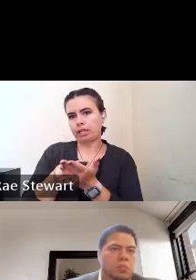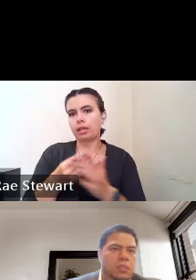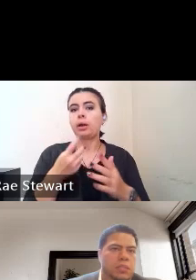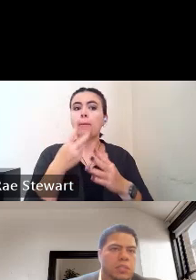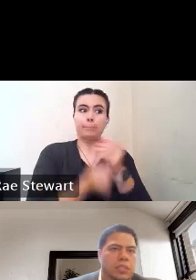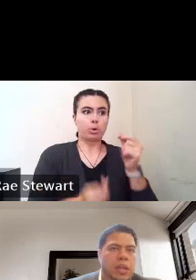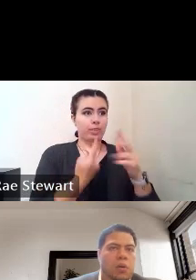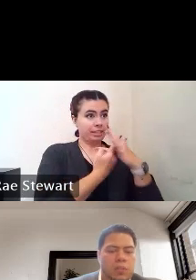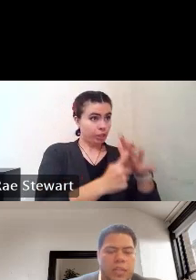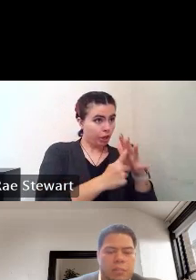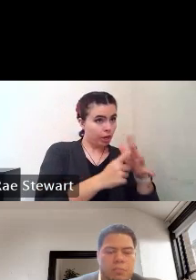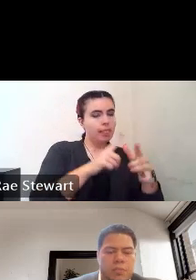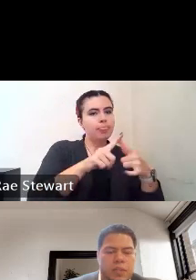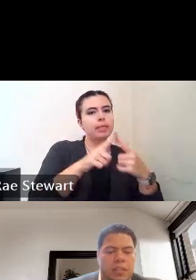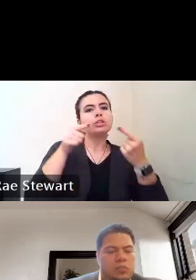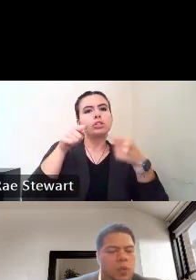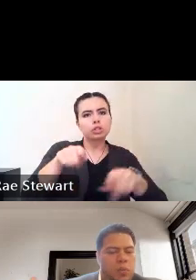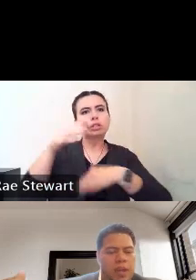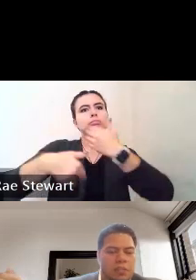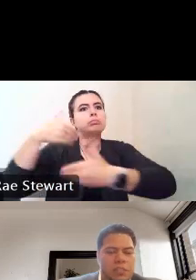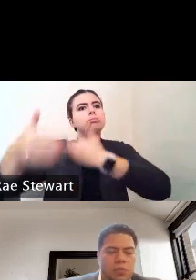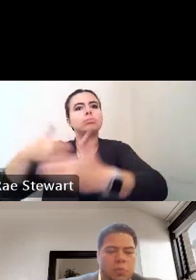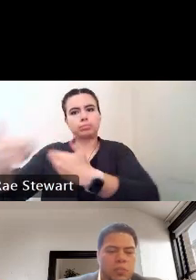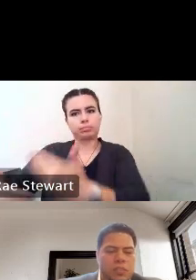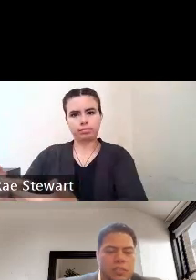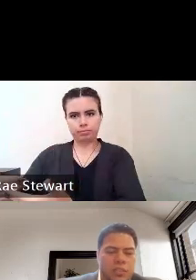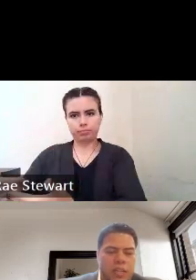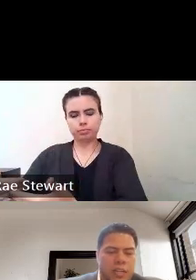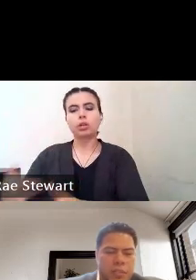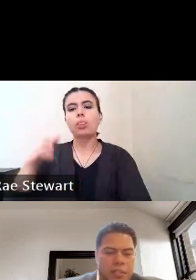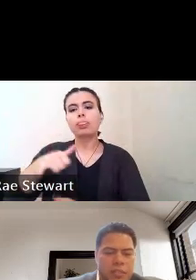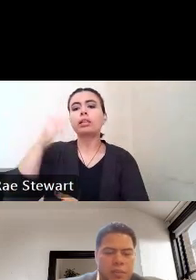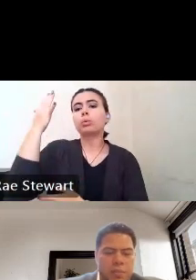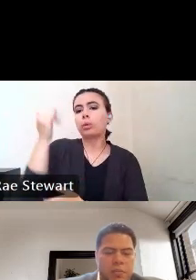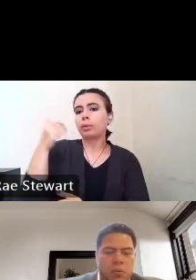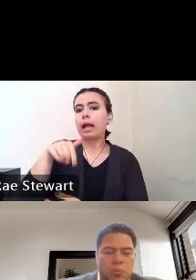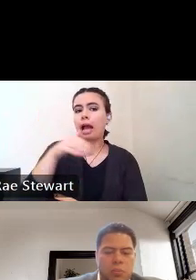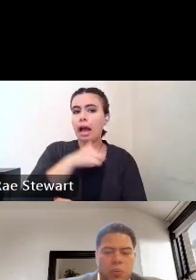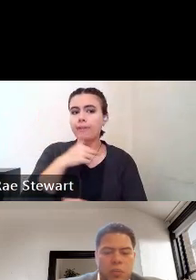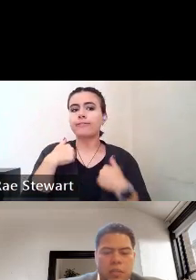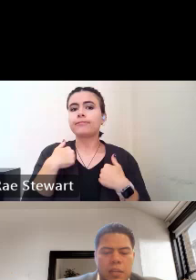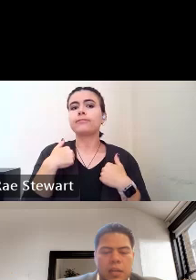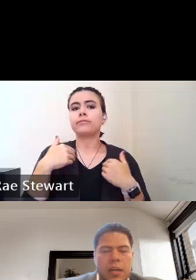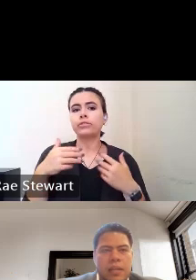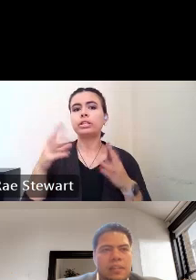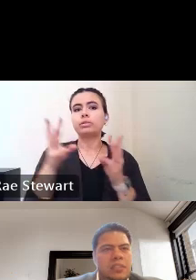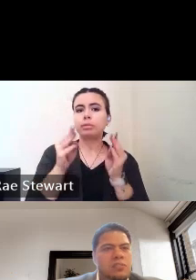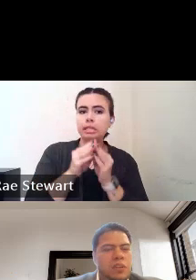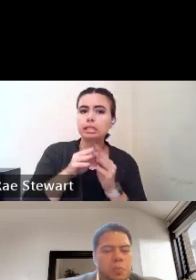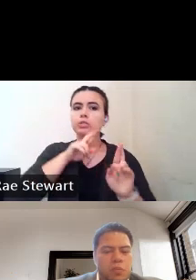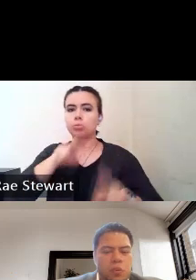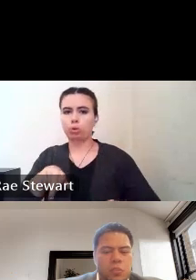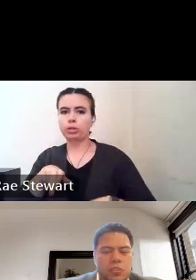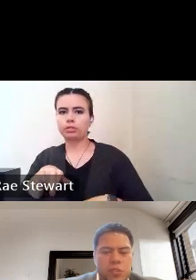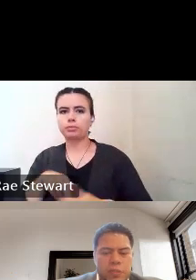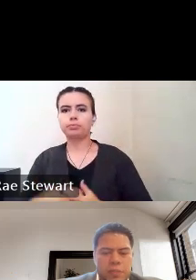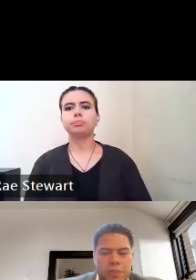throughout implementation at all times. And that's why we have these reports and these check-in meetings. Most importantly, this is